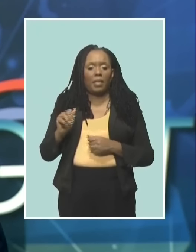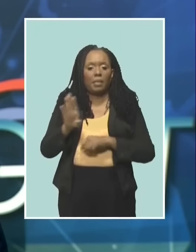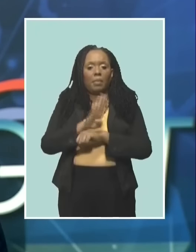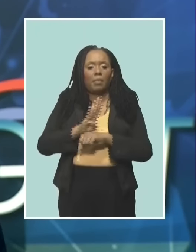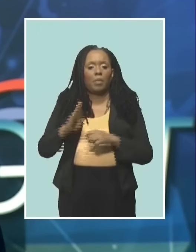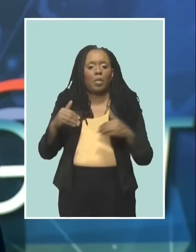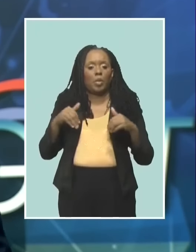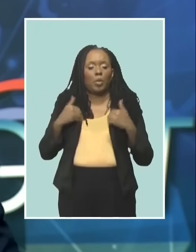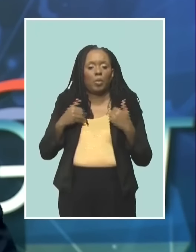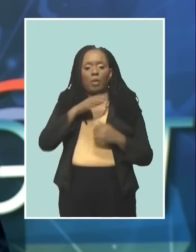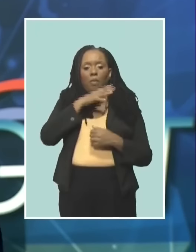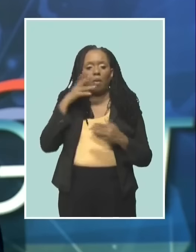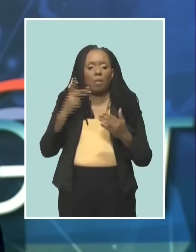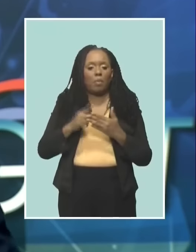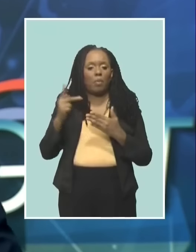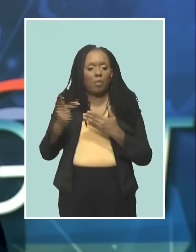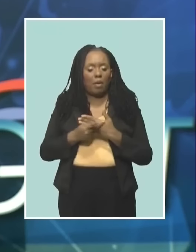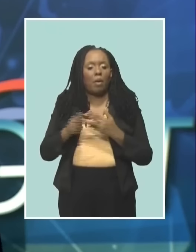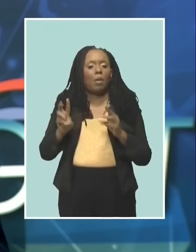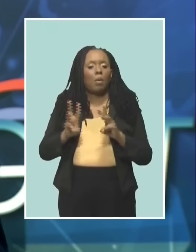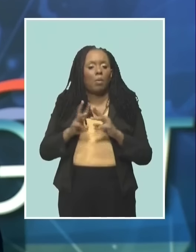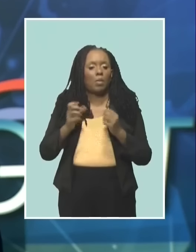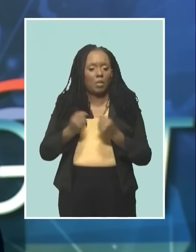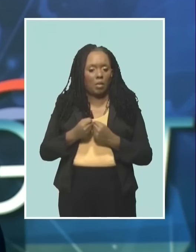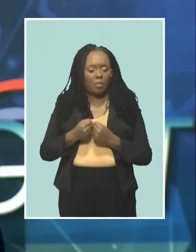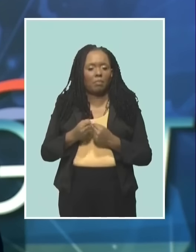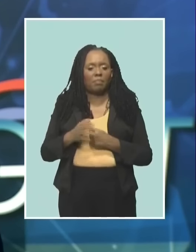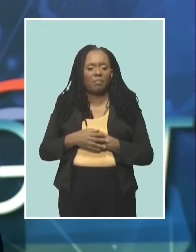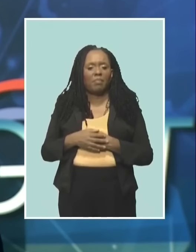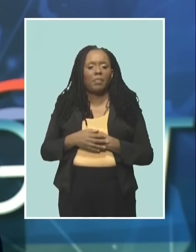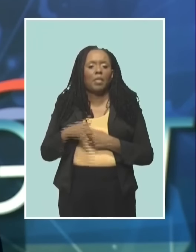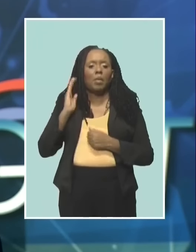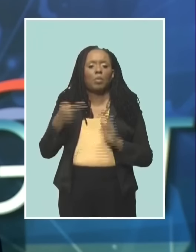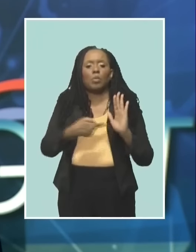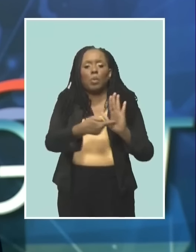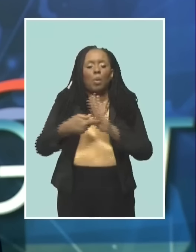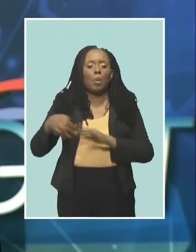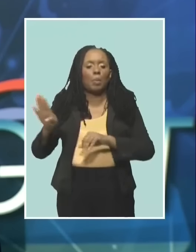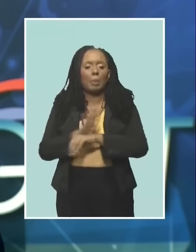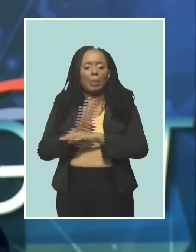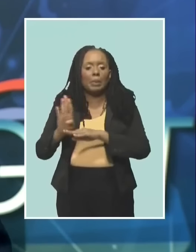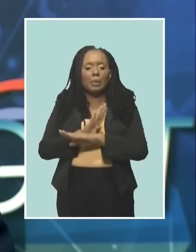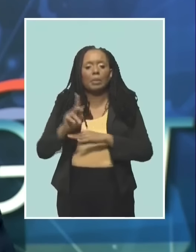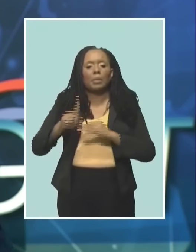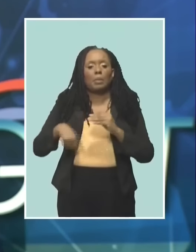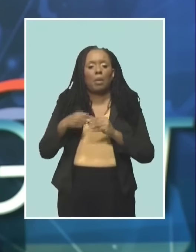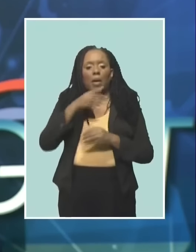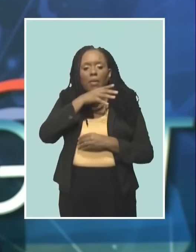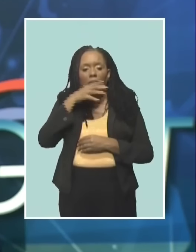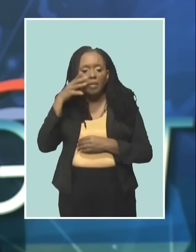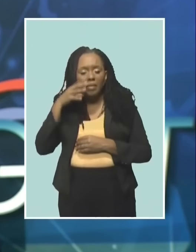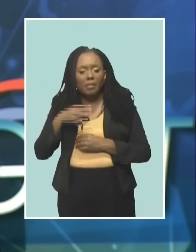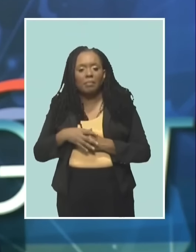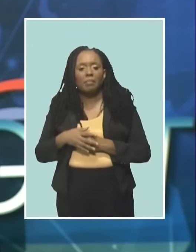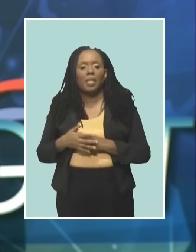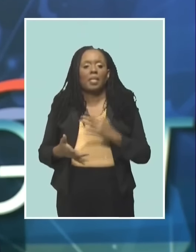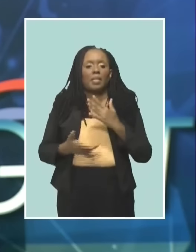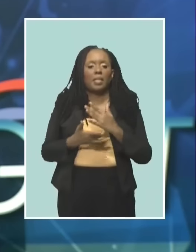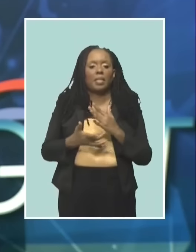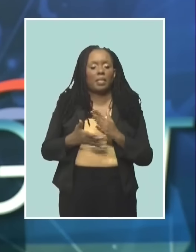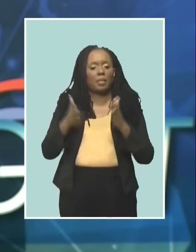participated in the workshop. It is designed to expose them to the business of aspects of the agriculture sector. Technical specialist at